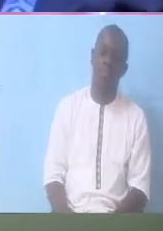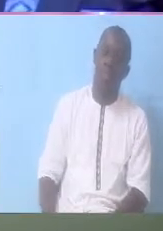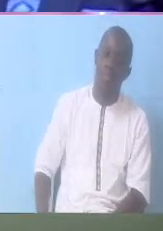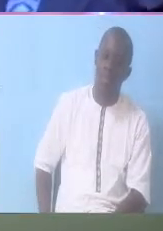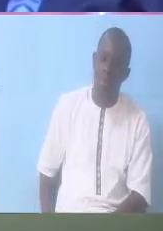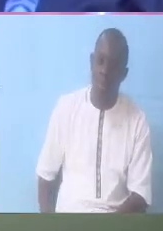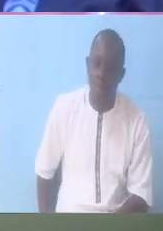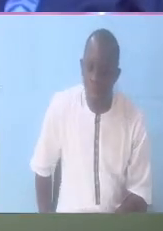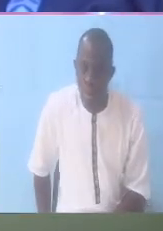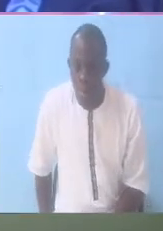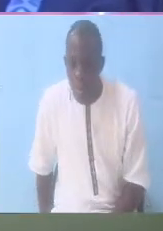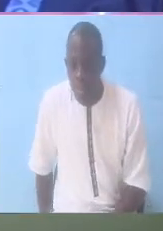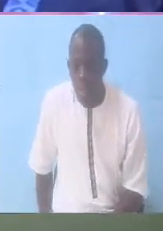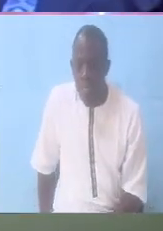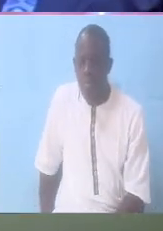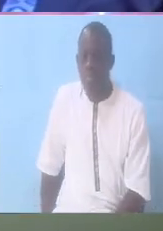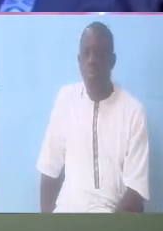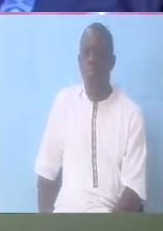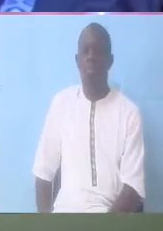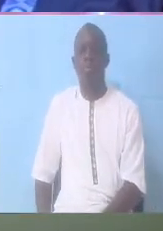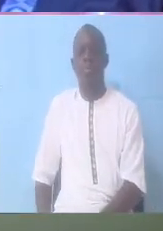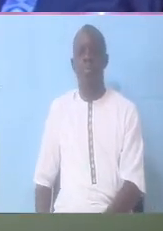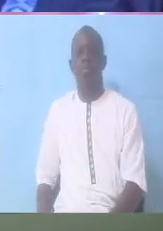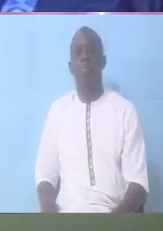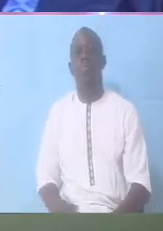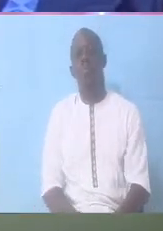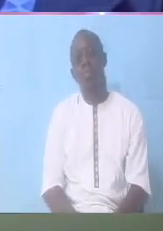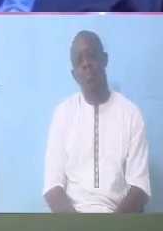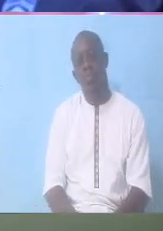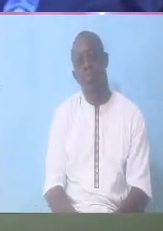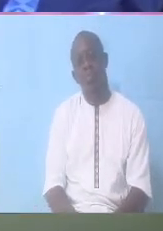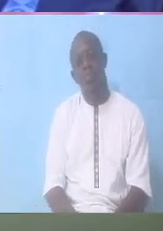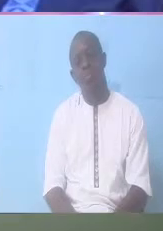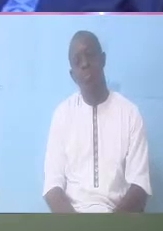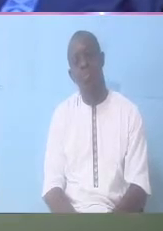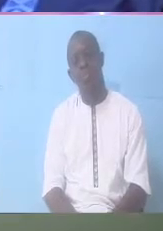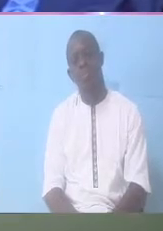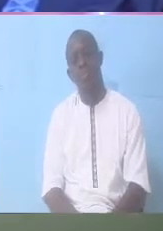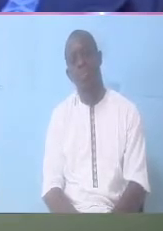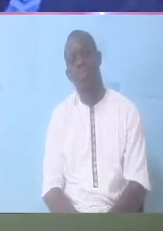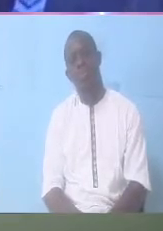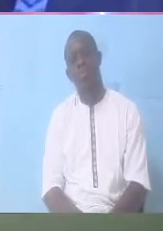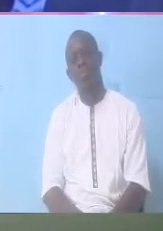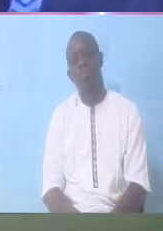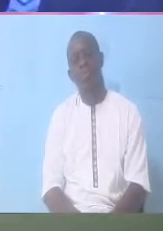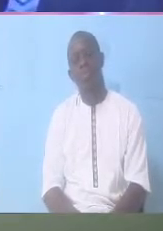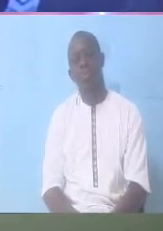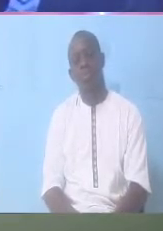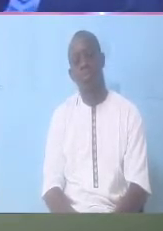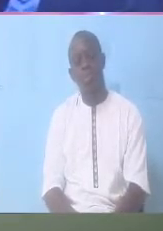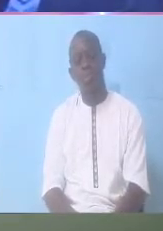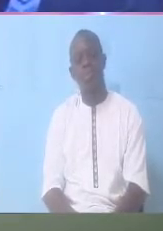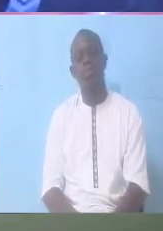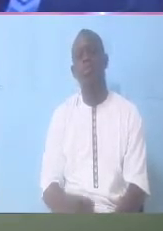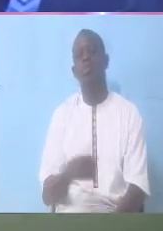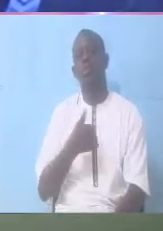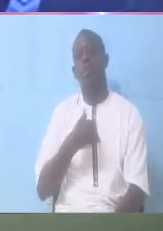the interpreters. Oh, sorry. Give them time to interpret. Could you say that again, please? I